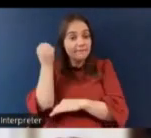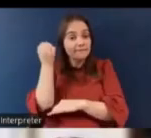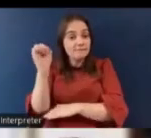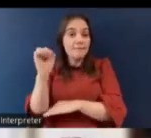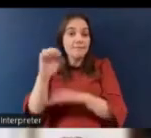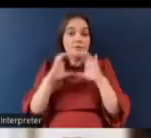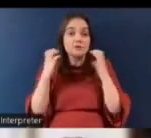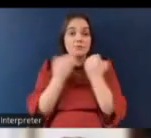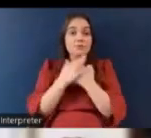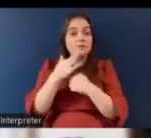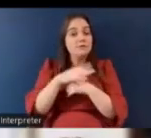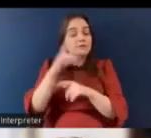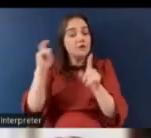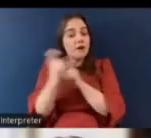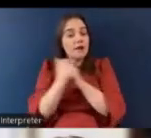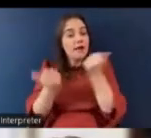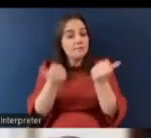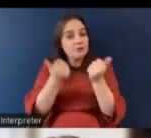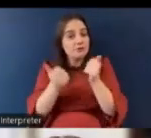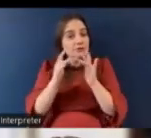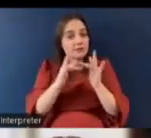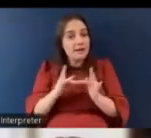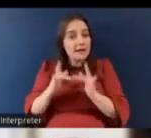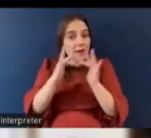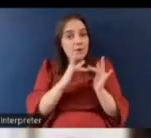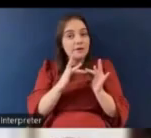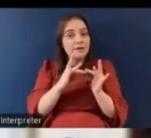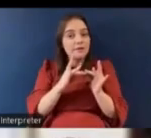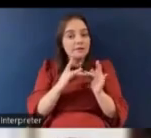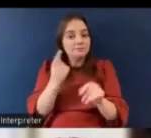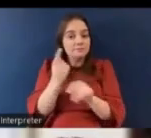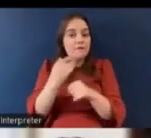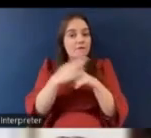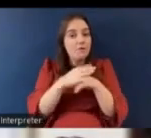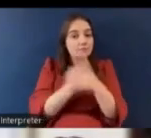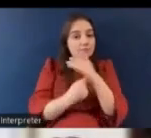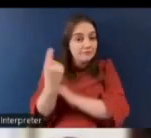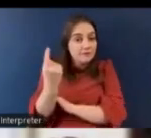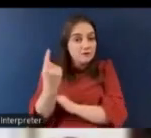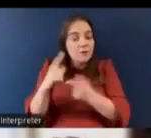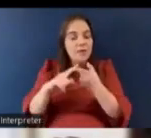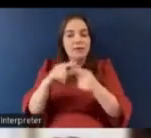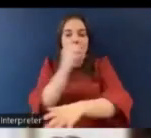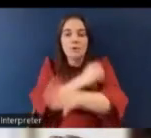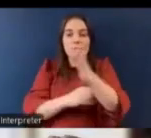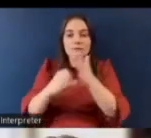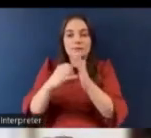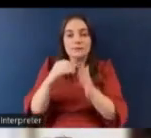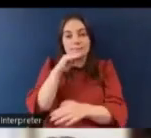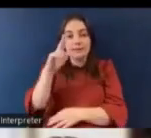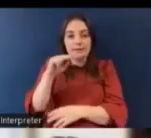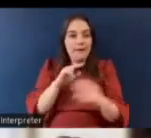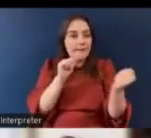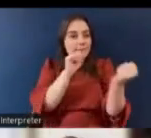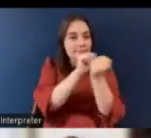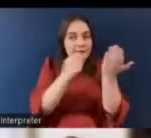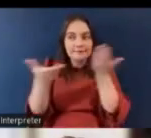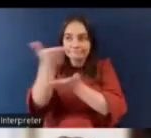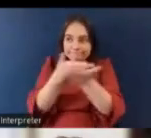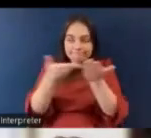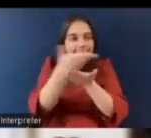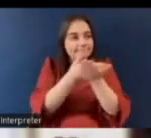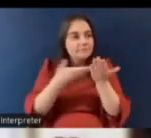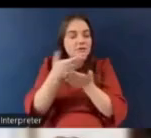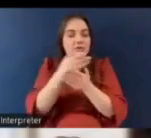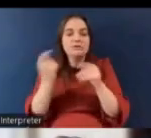Climate Justice National Network for individuals and organisations alike to meet collectively to discuss issues